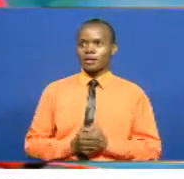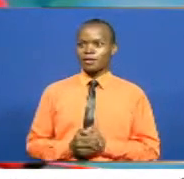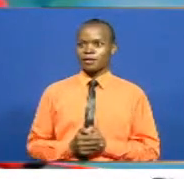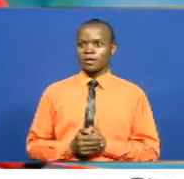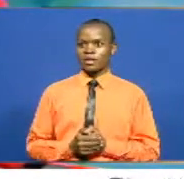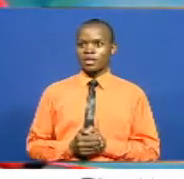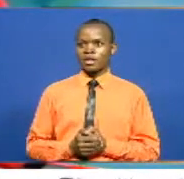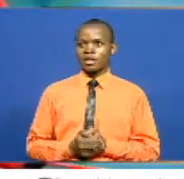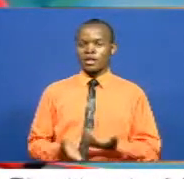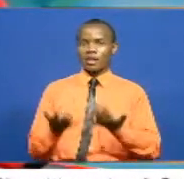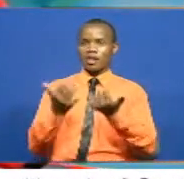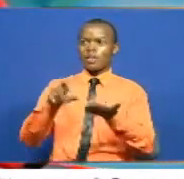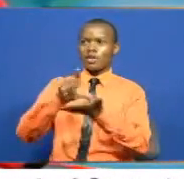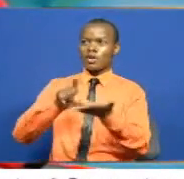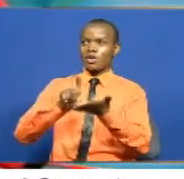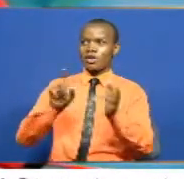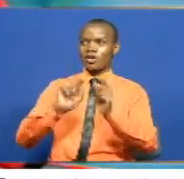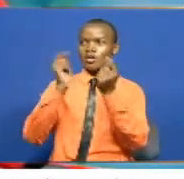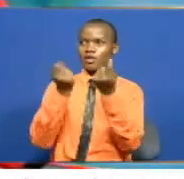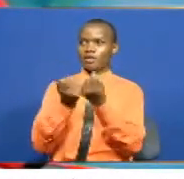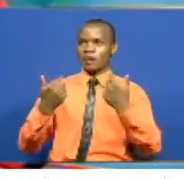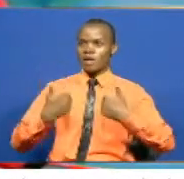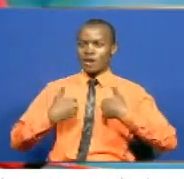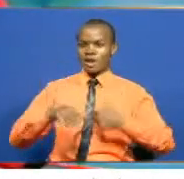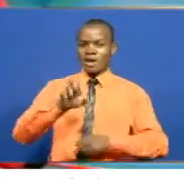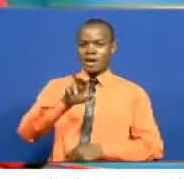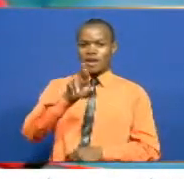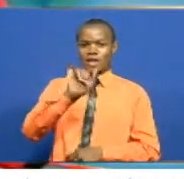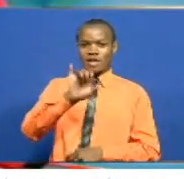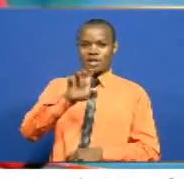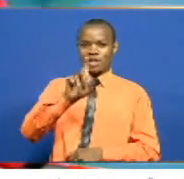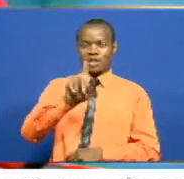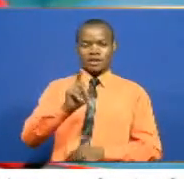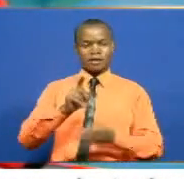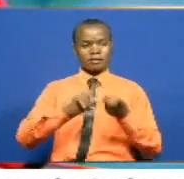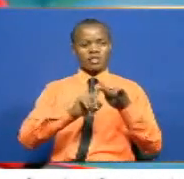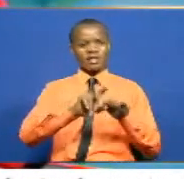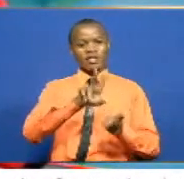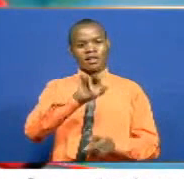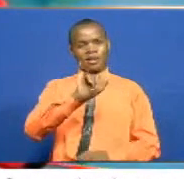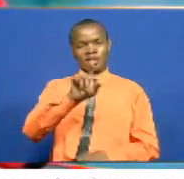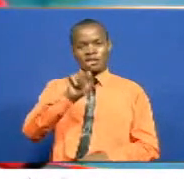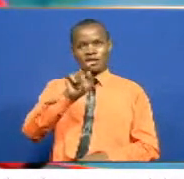local contingent, Eric Mutoro, we've got Victor Odendo, Griffin Ligare,